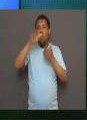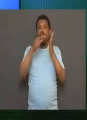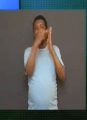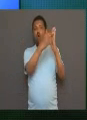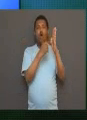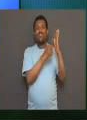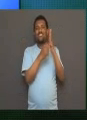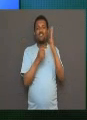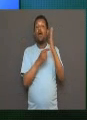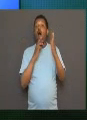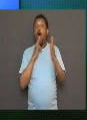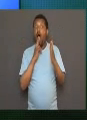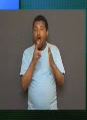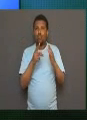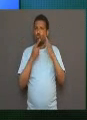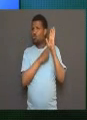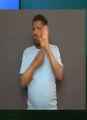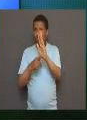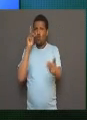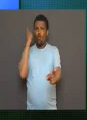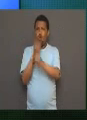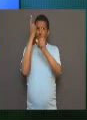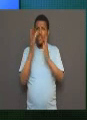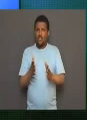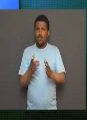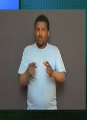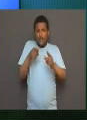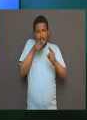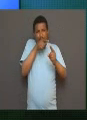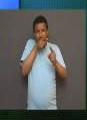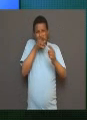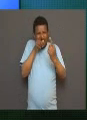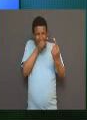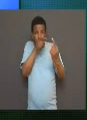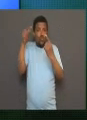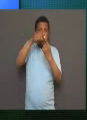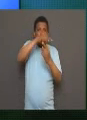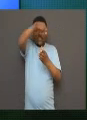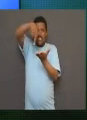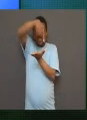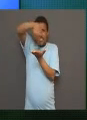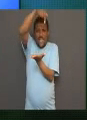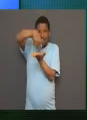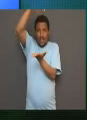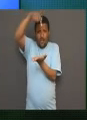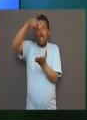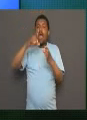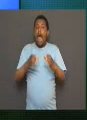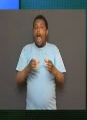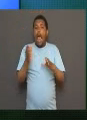shown correctly with respect to the center. A plane that